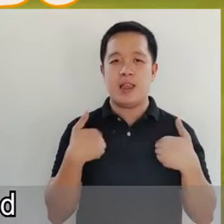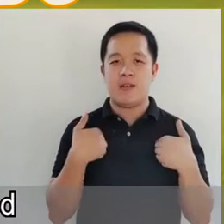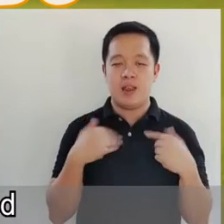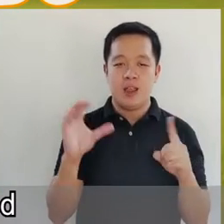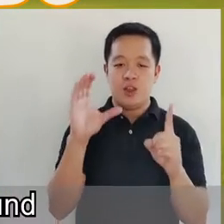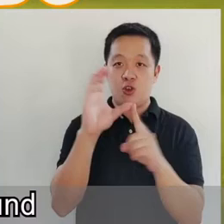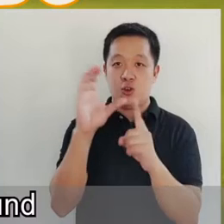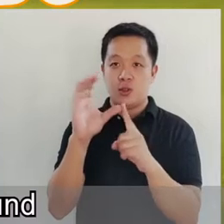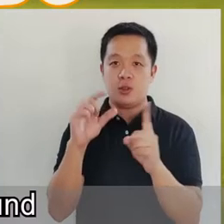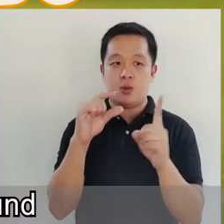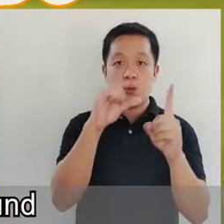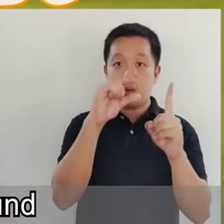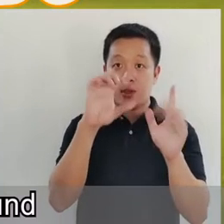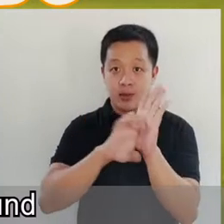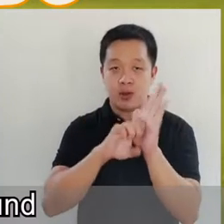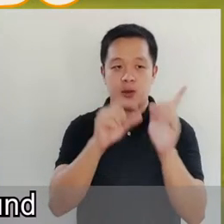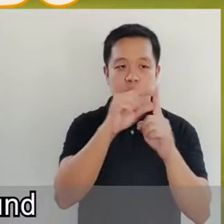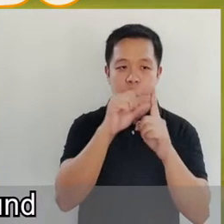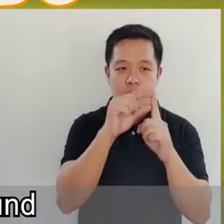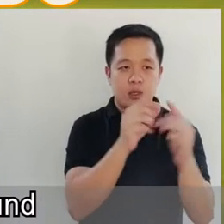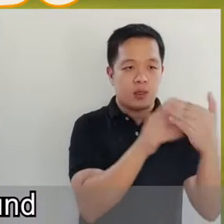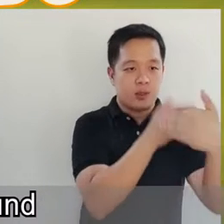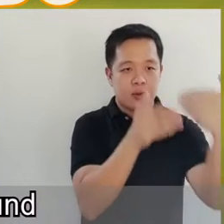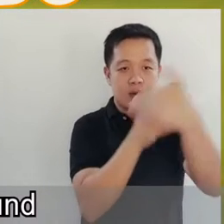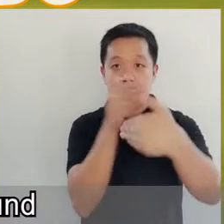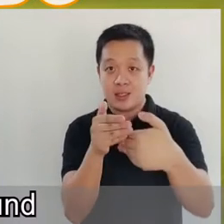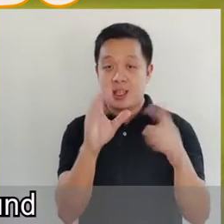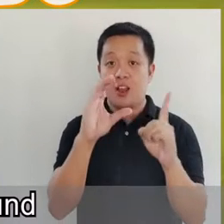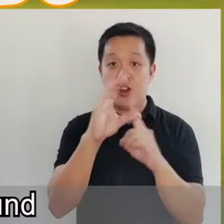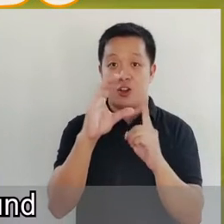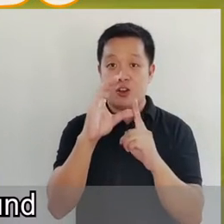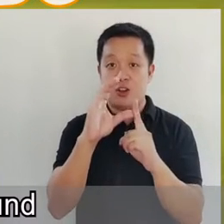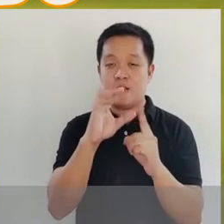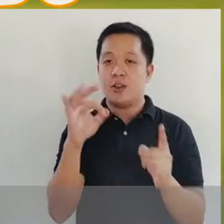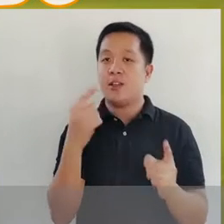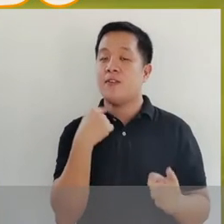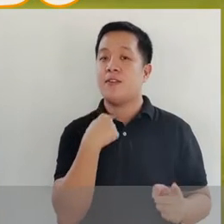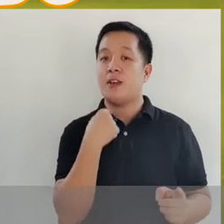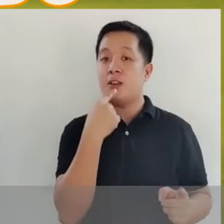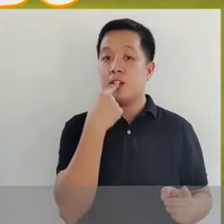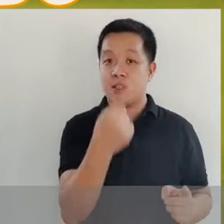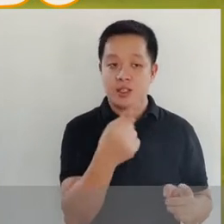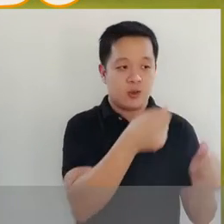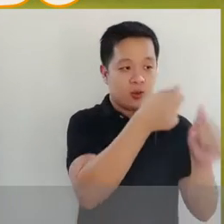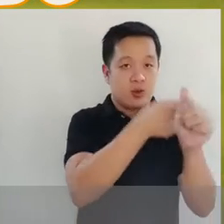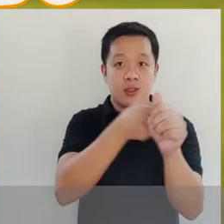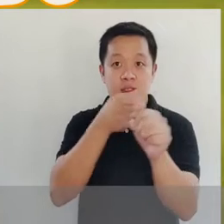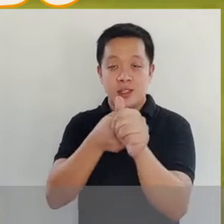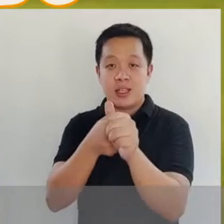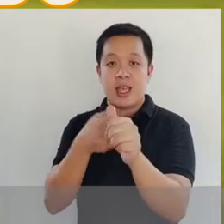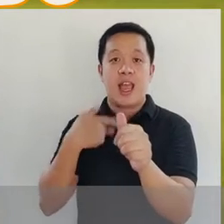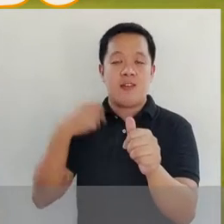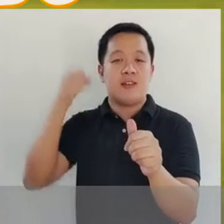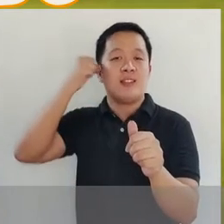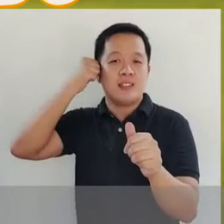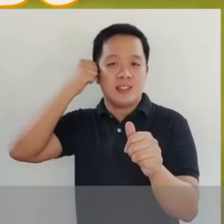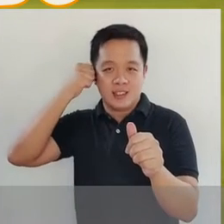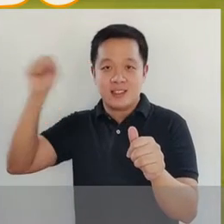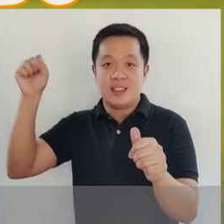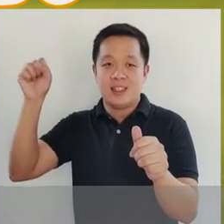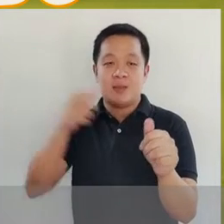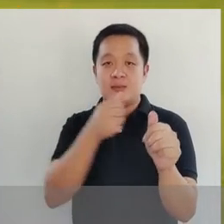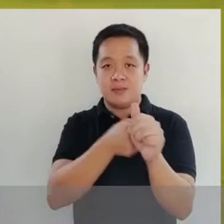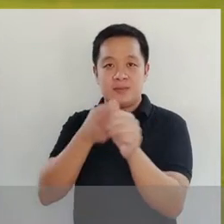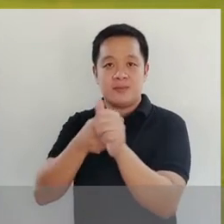consonants found next to each other in a word where you say the sound each one makes as you pronounce the